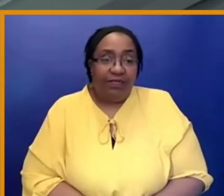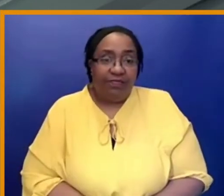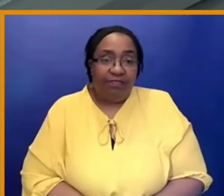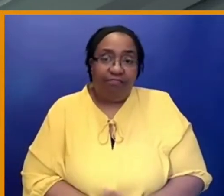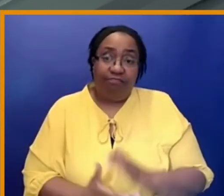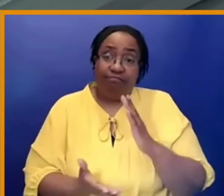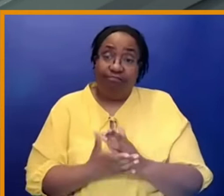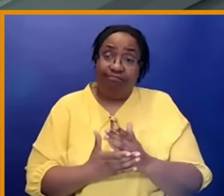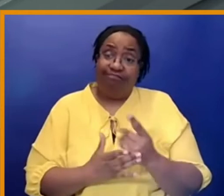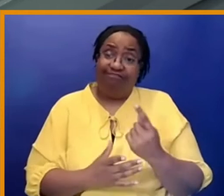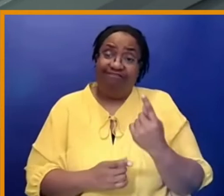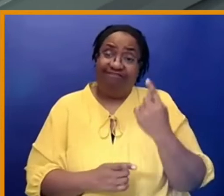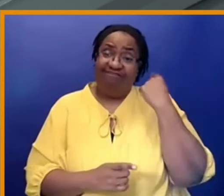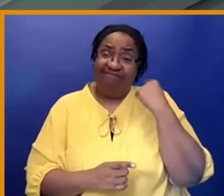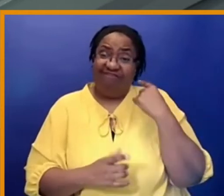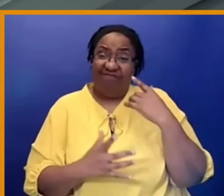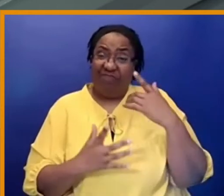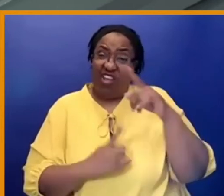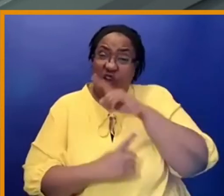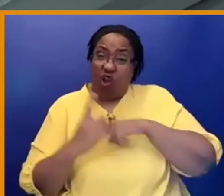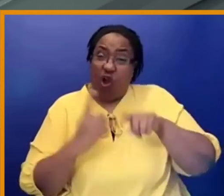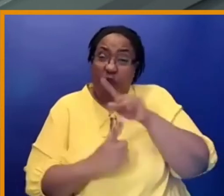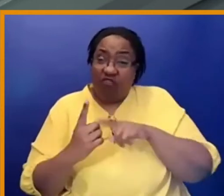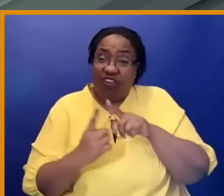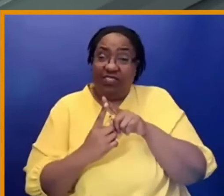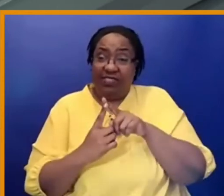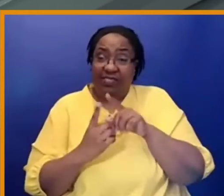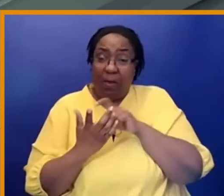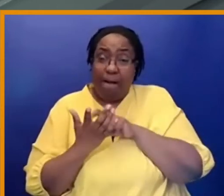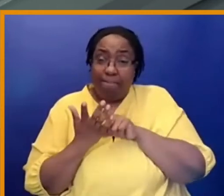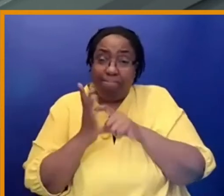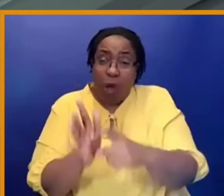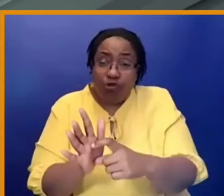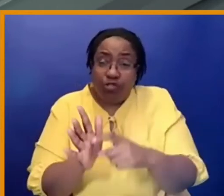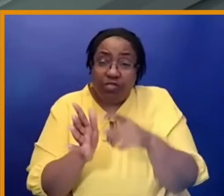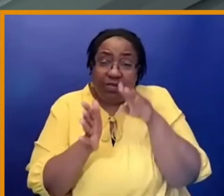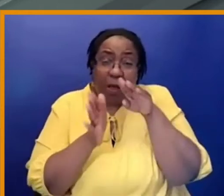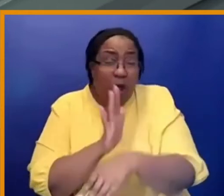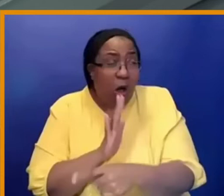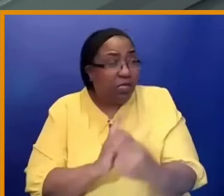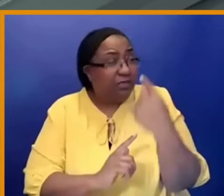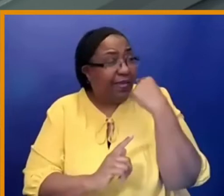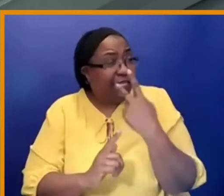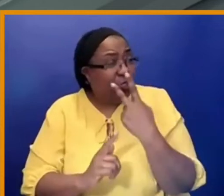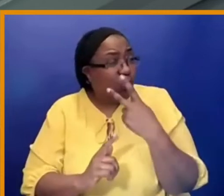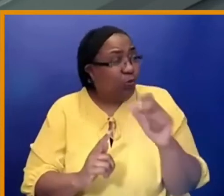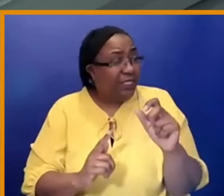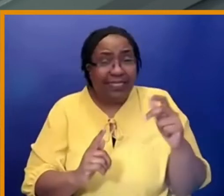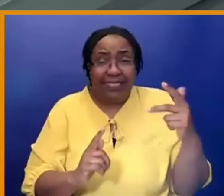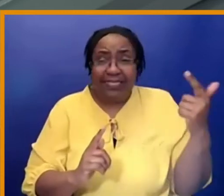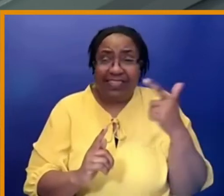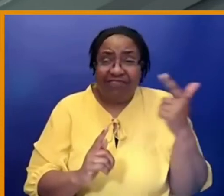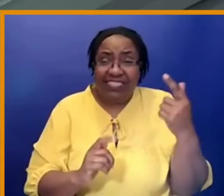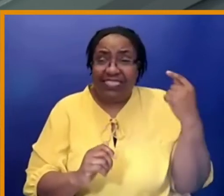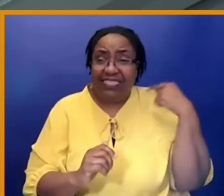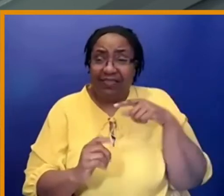and closed a conference motion with Baroness Parminter back in 2017. That motion was calling on